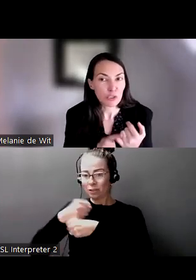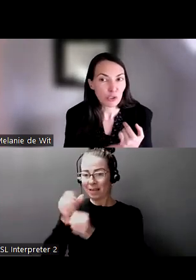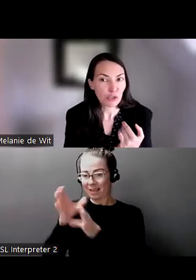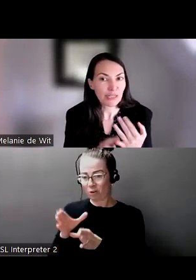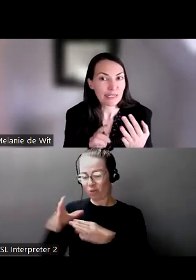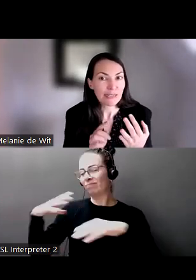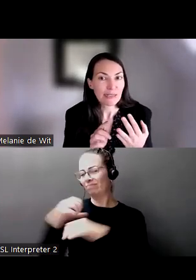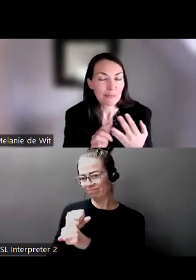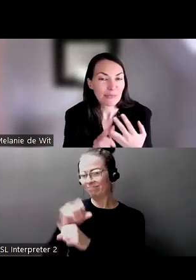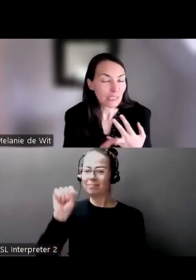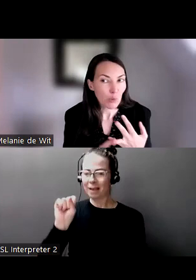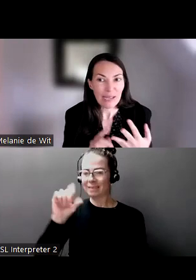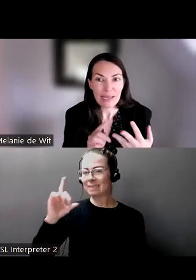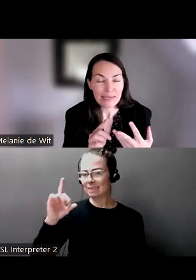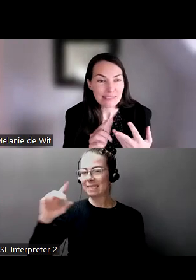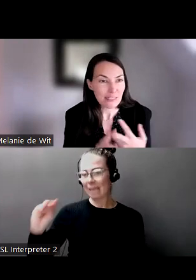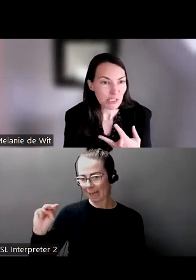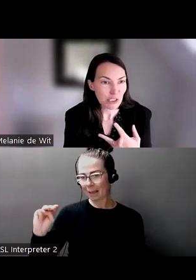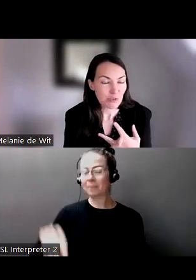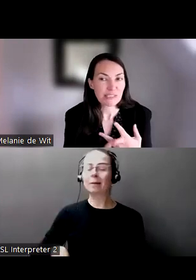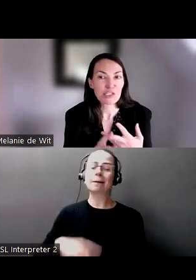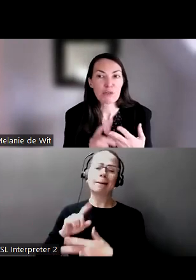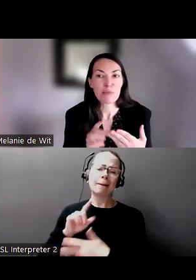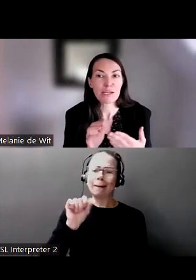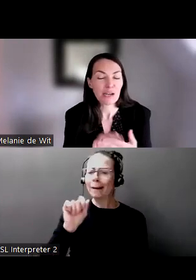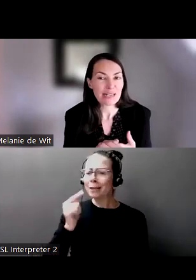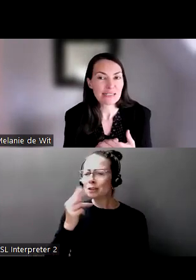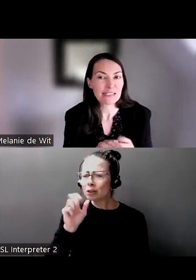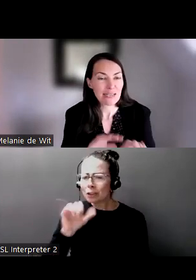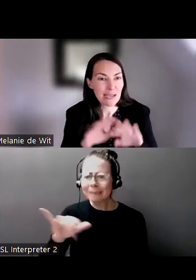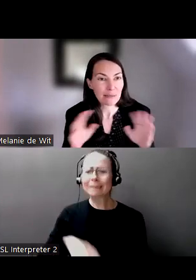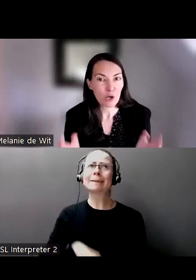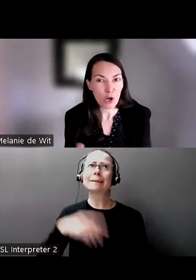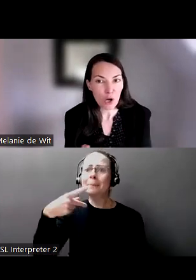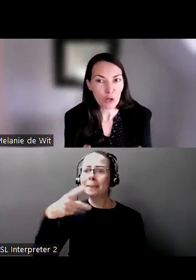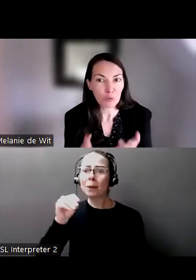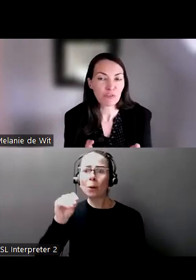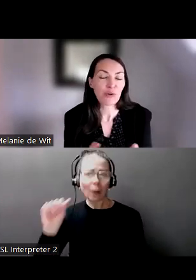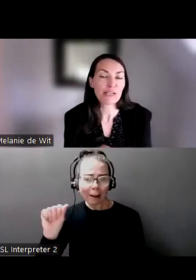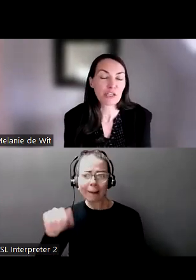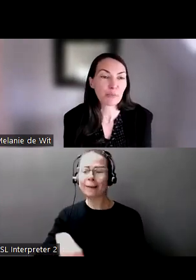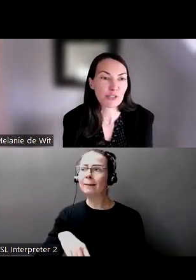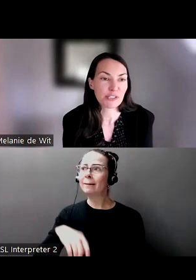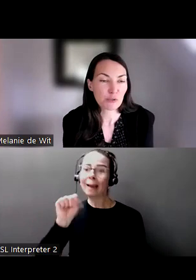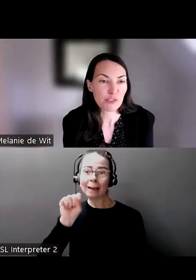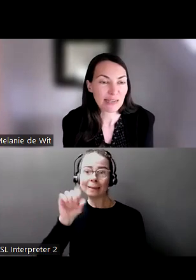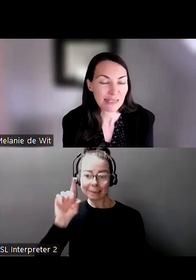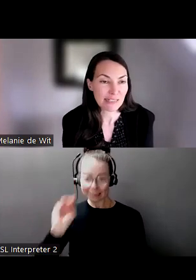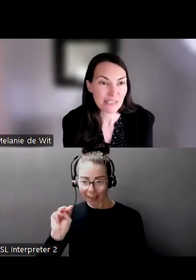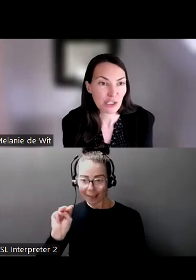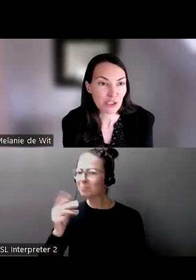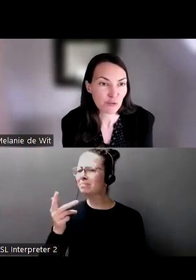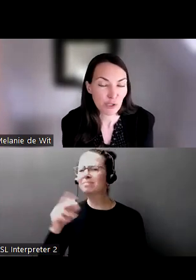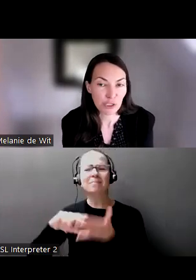So attorney, POA, substitute decision maker, SDM, all referring to the person who's